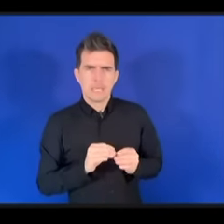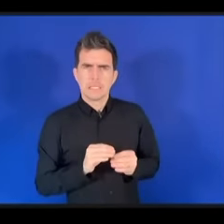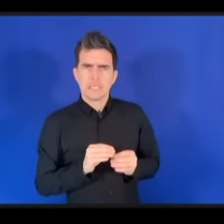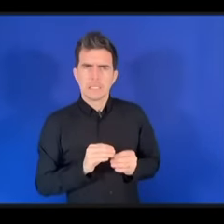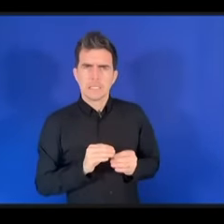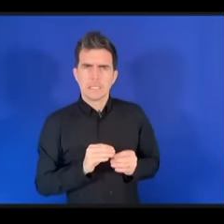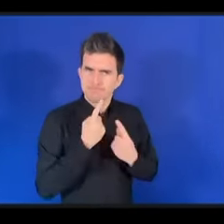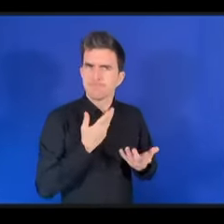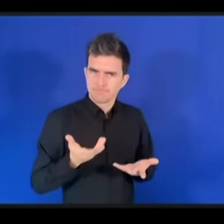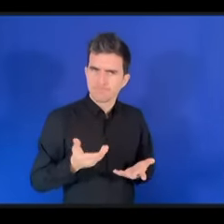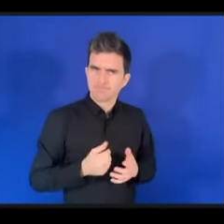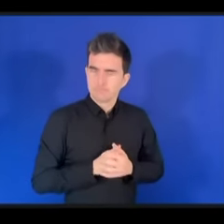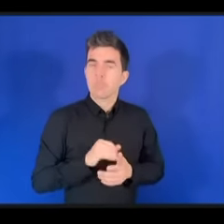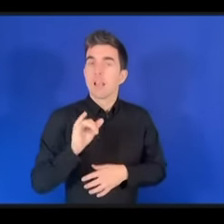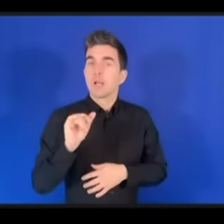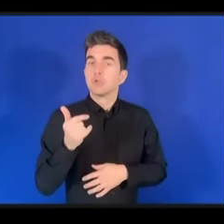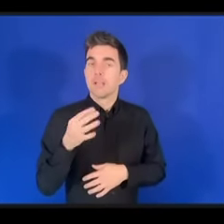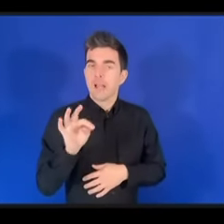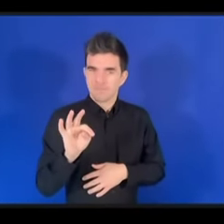better internet.